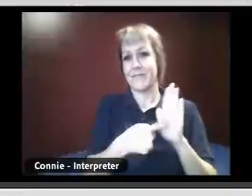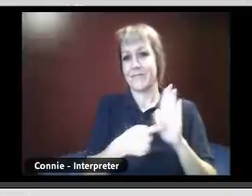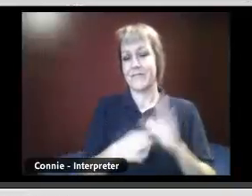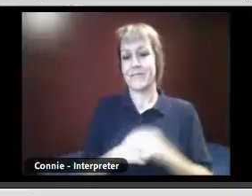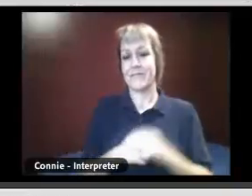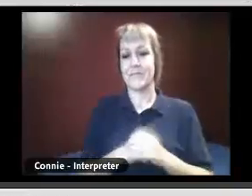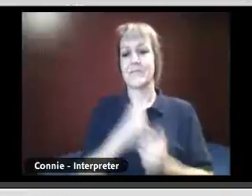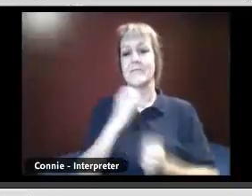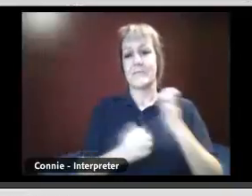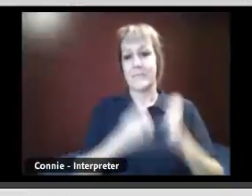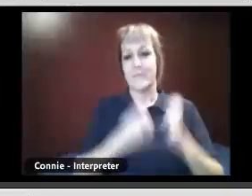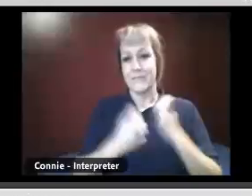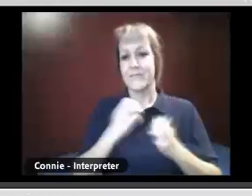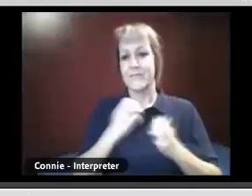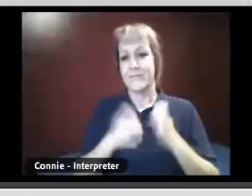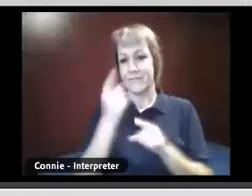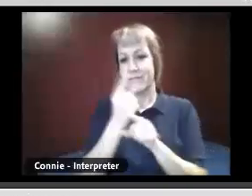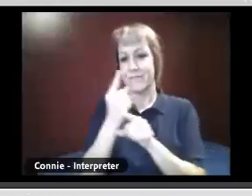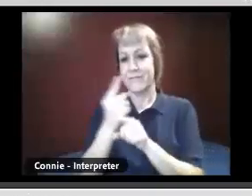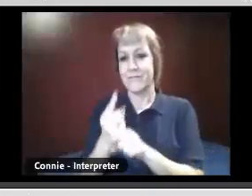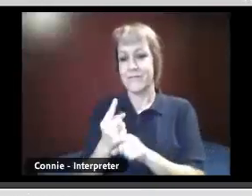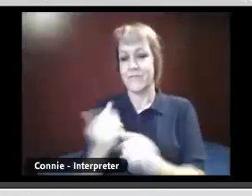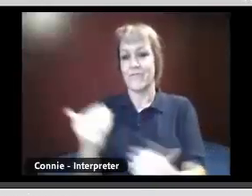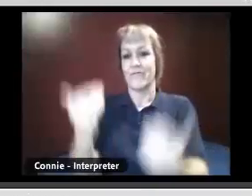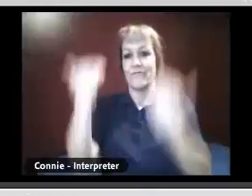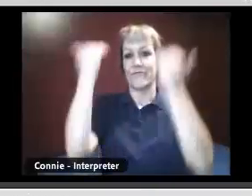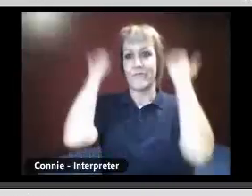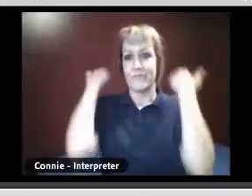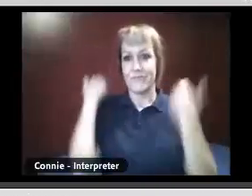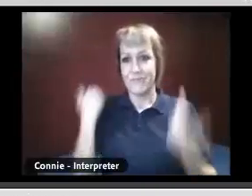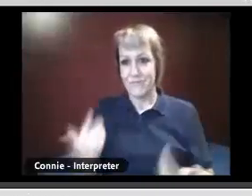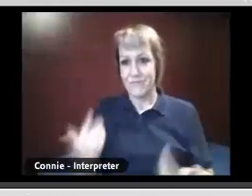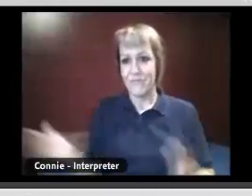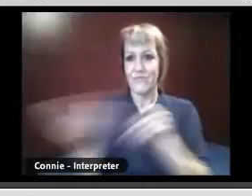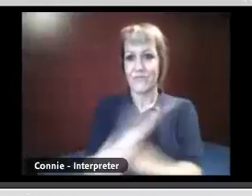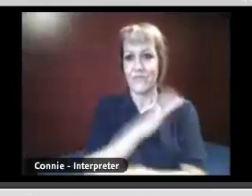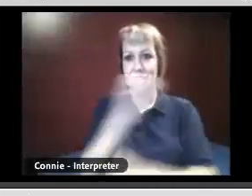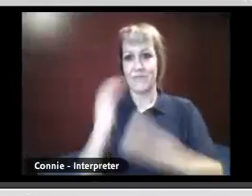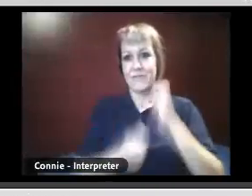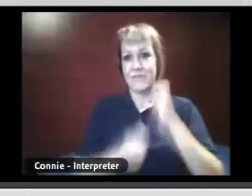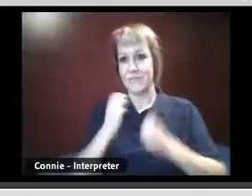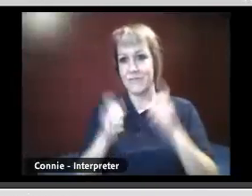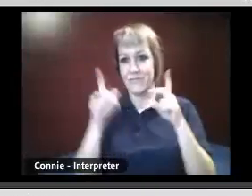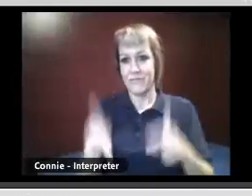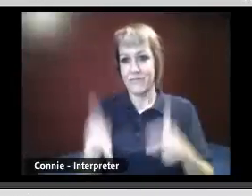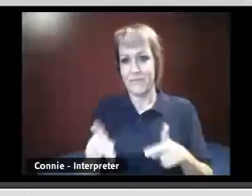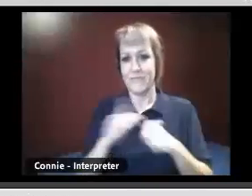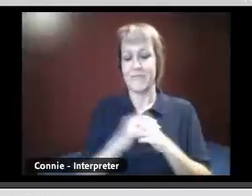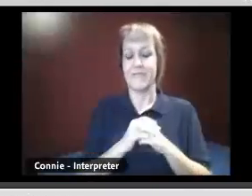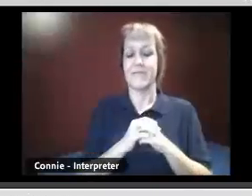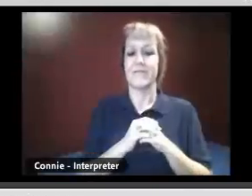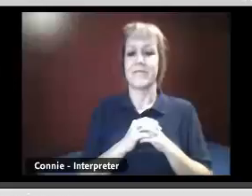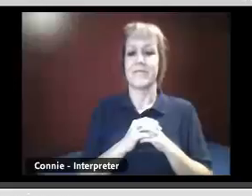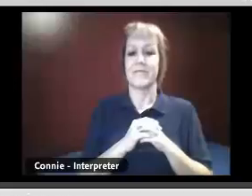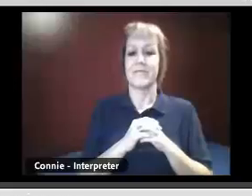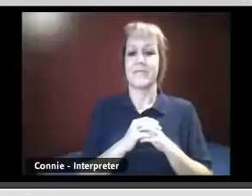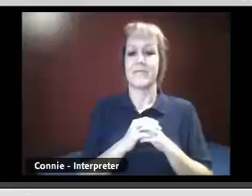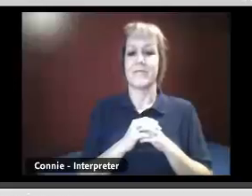Emotion, emotion, emotion. We are overwhelmingly emotional human beings. And